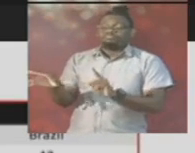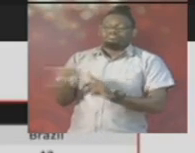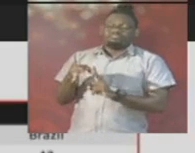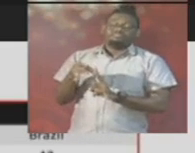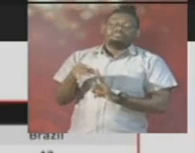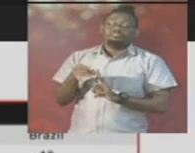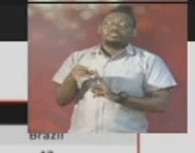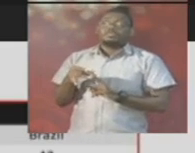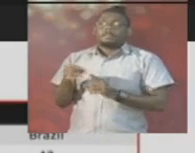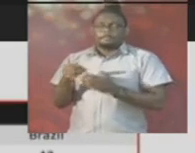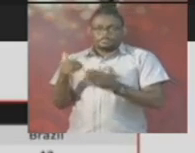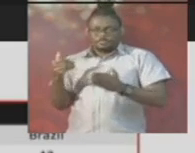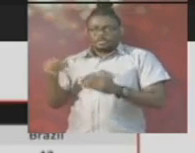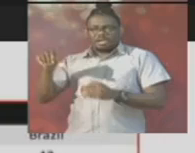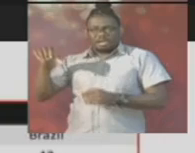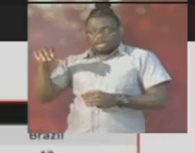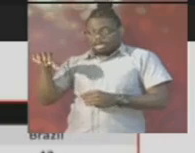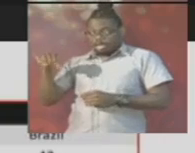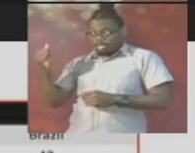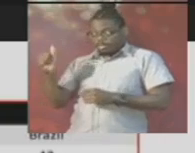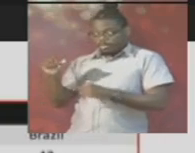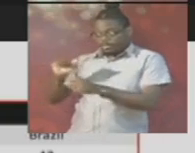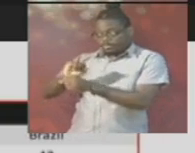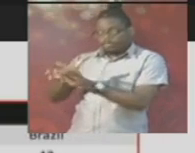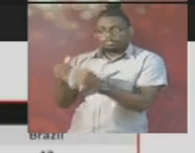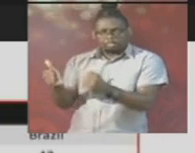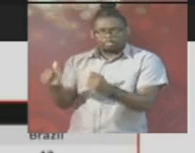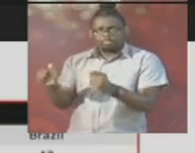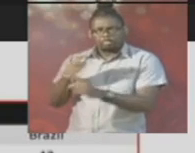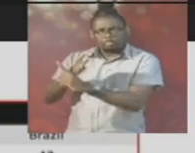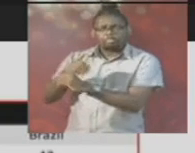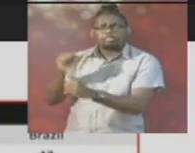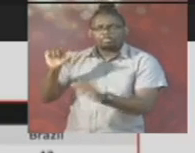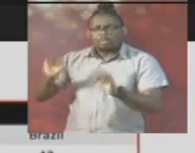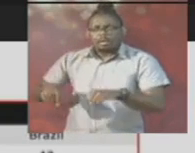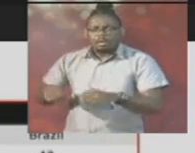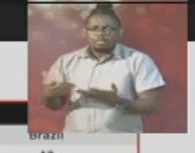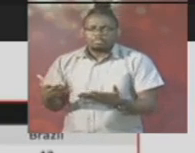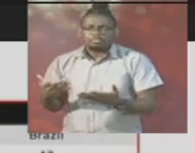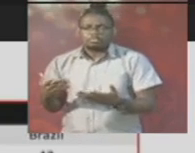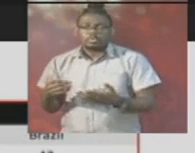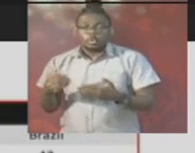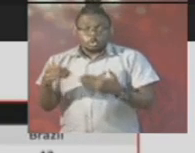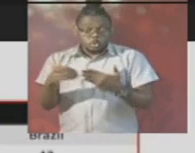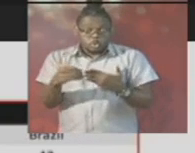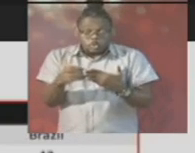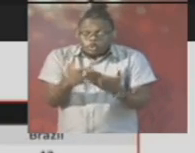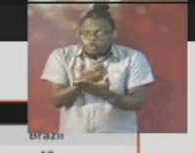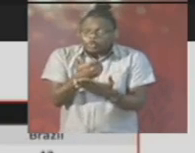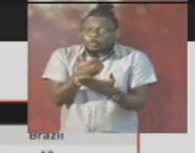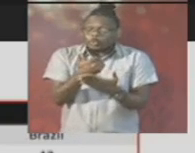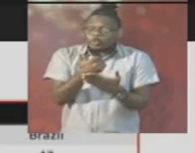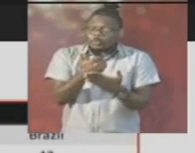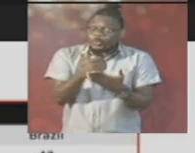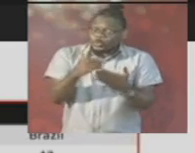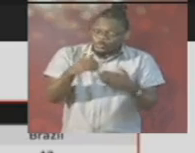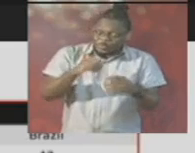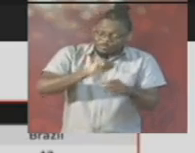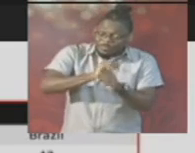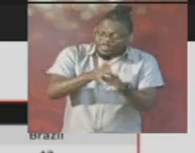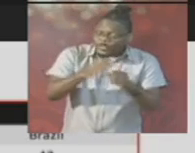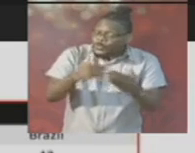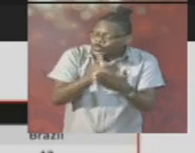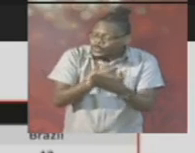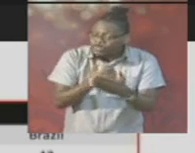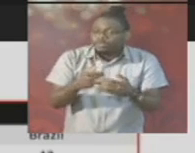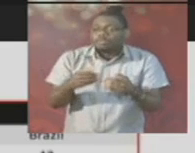another lineage of the virus before. However, very importantly, as we can see here in the table in the row about immune evasion,